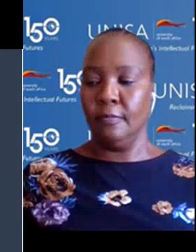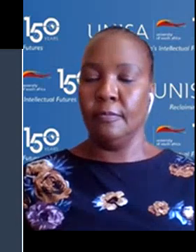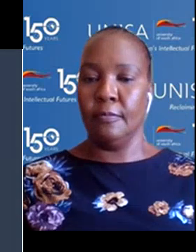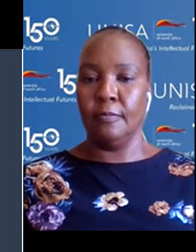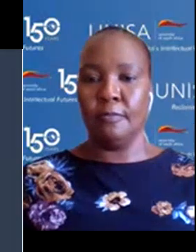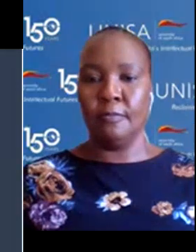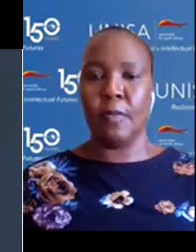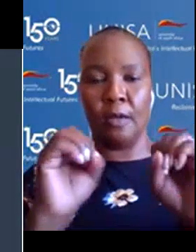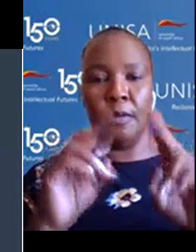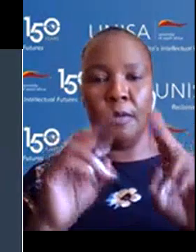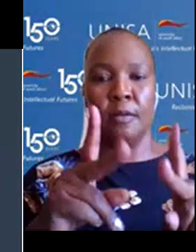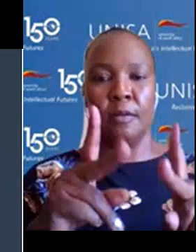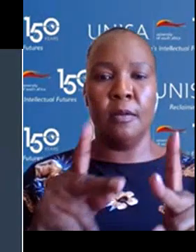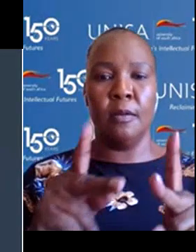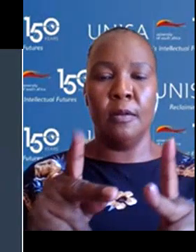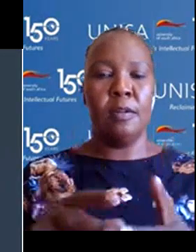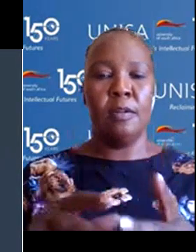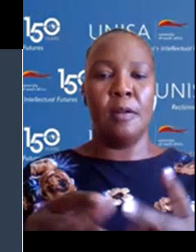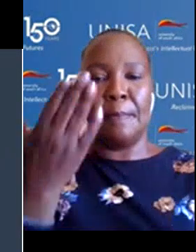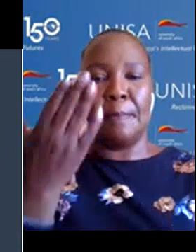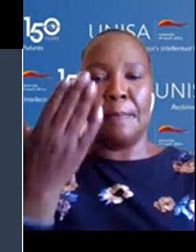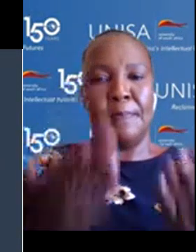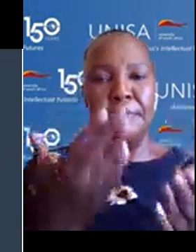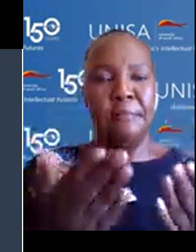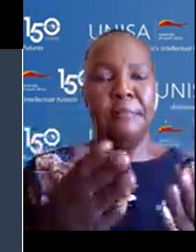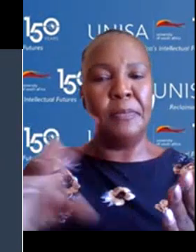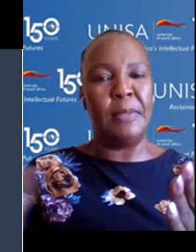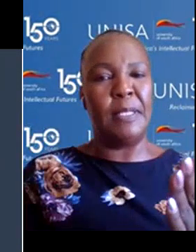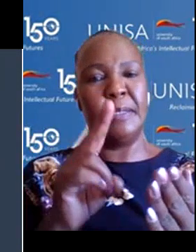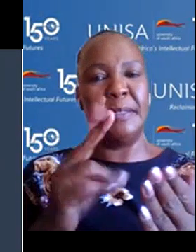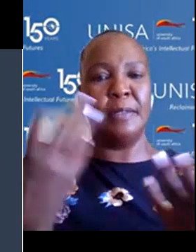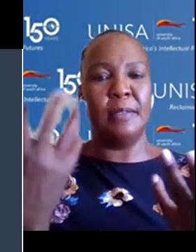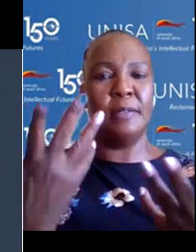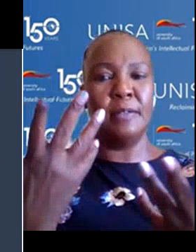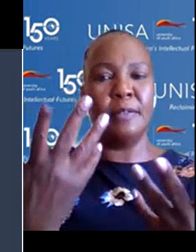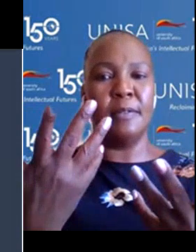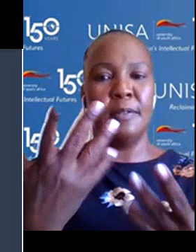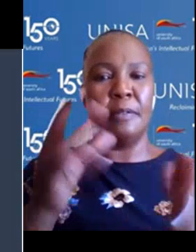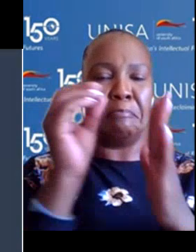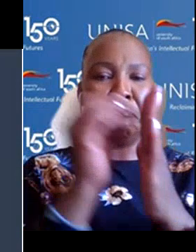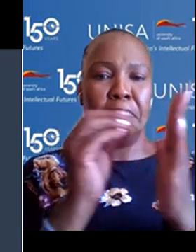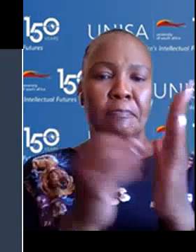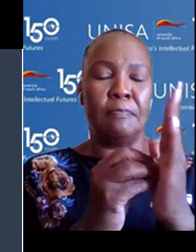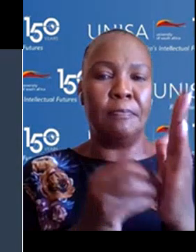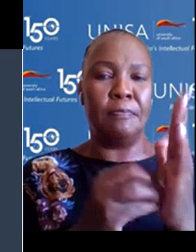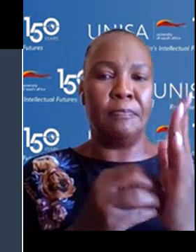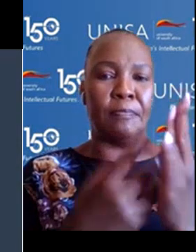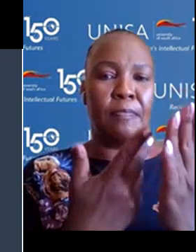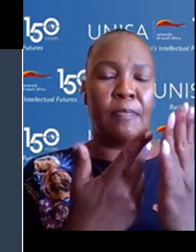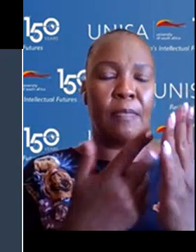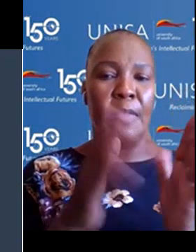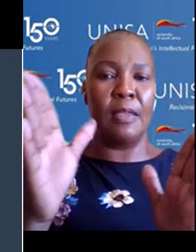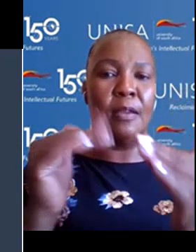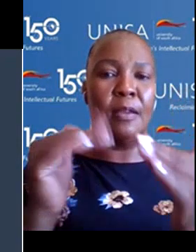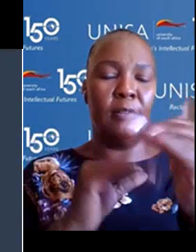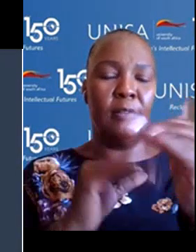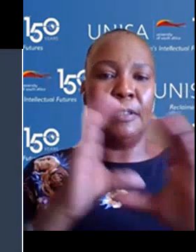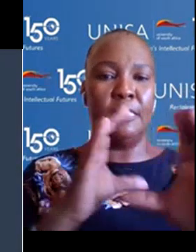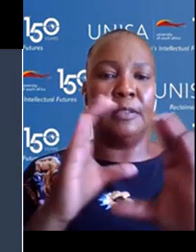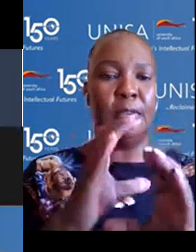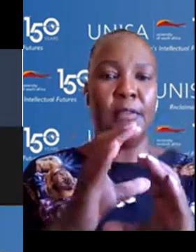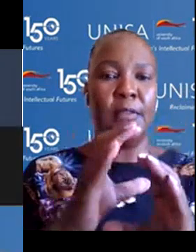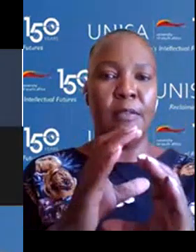Okay, so if I can just perhaps see in the chat, if you could just indicate, have any of you ever